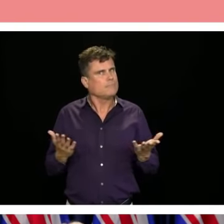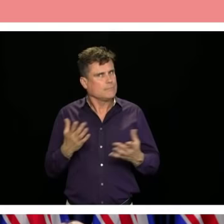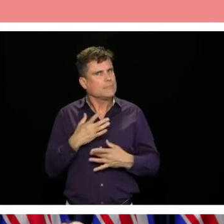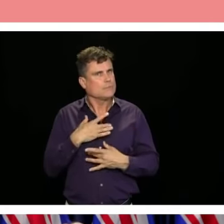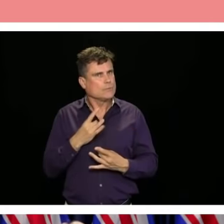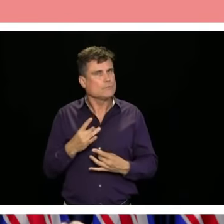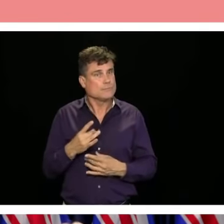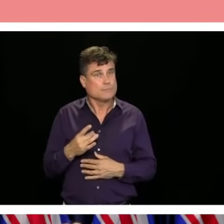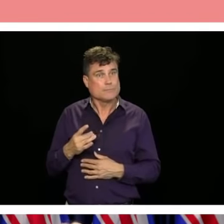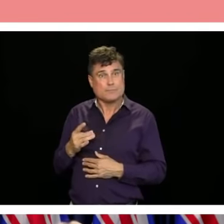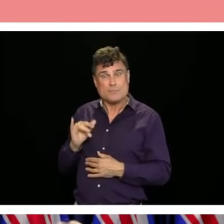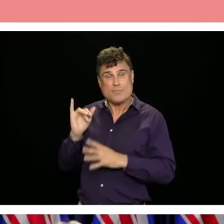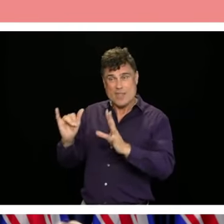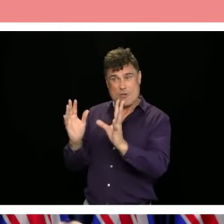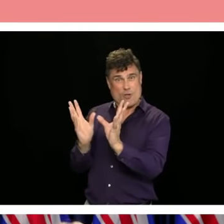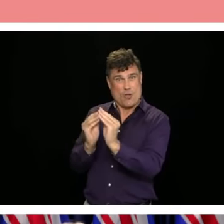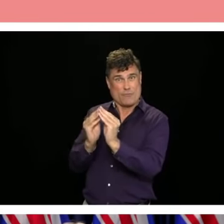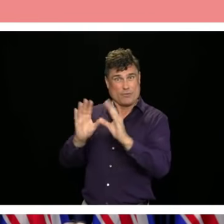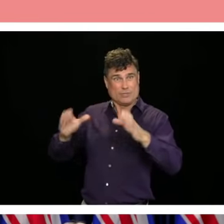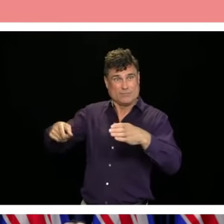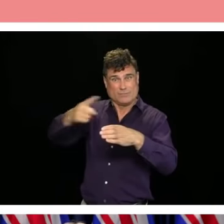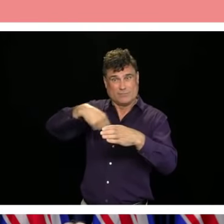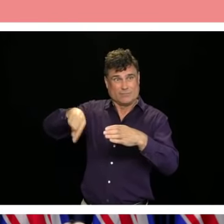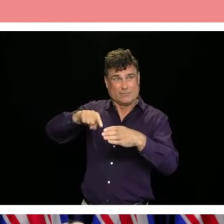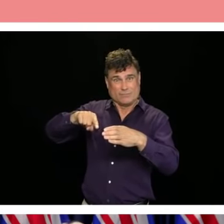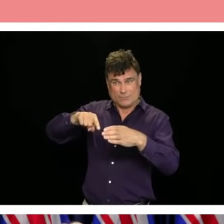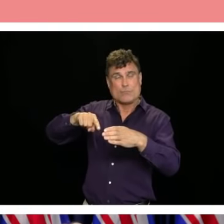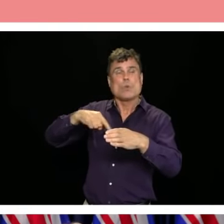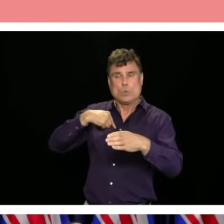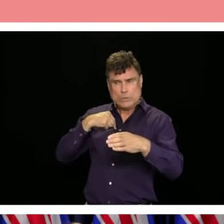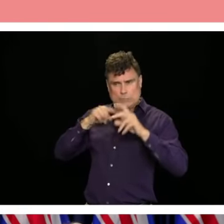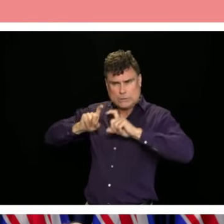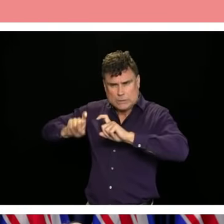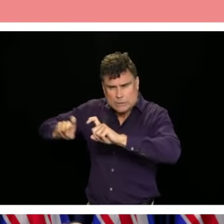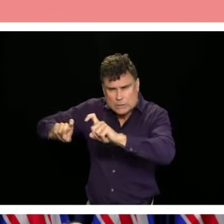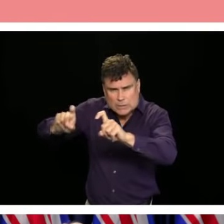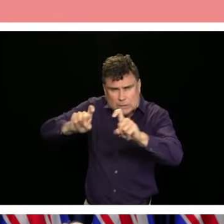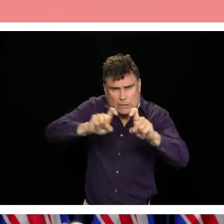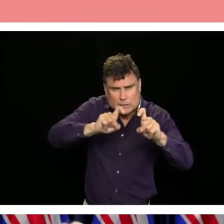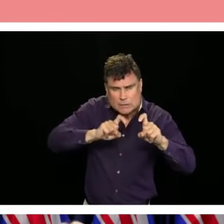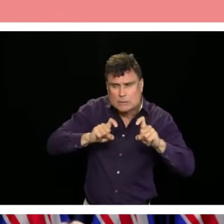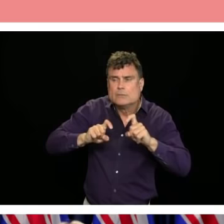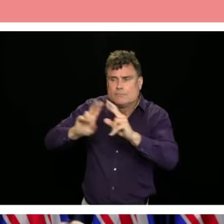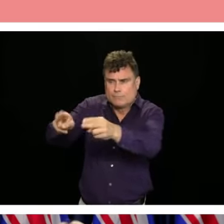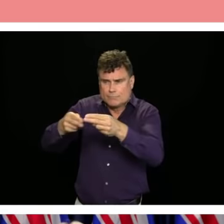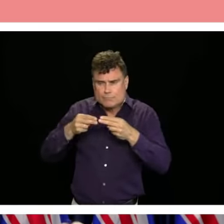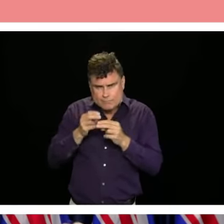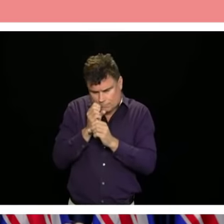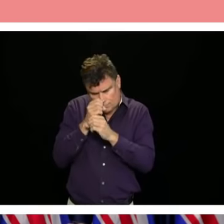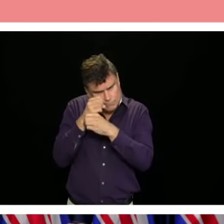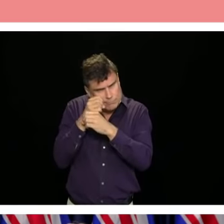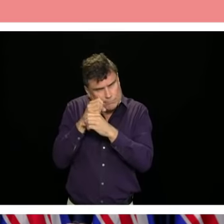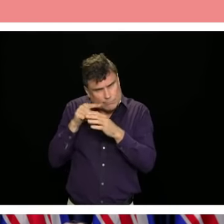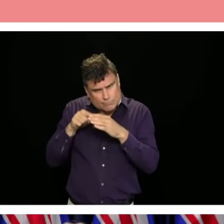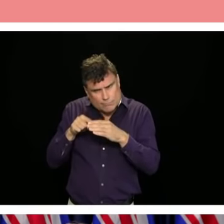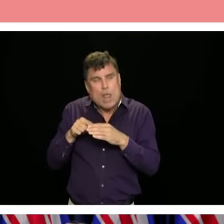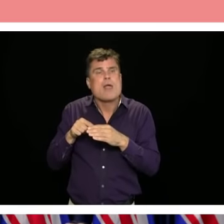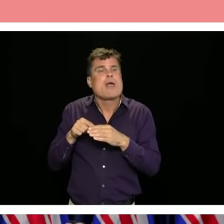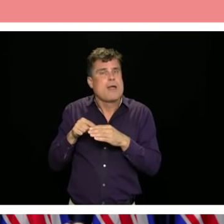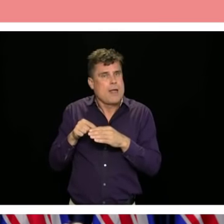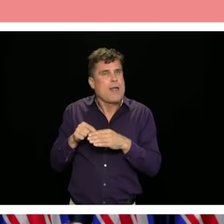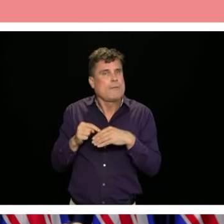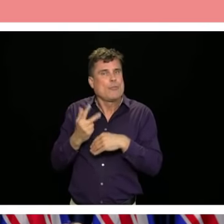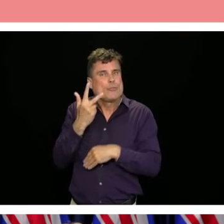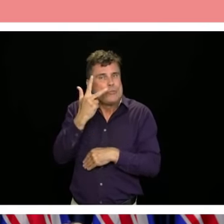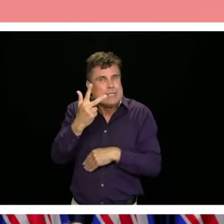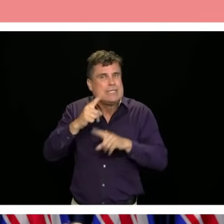we started to see many more cases come from that conference and being associated with that conference, and as you know, we had 87 at